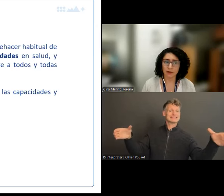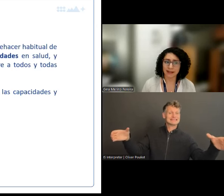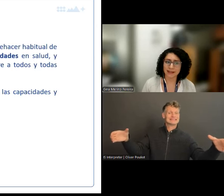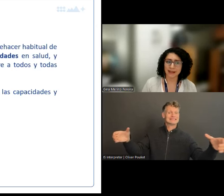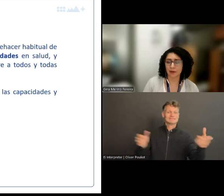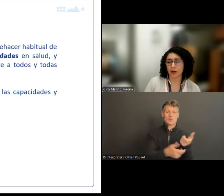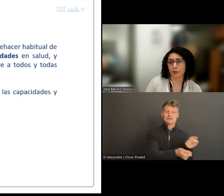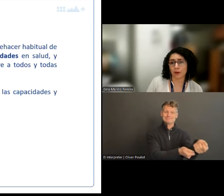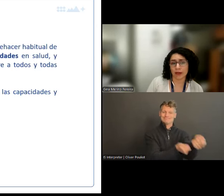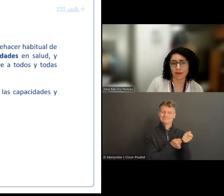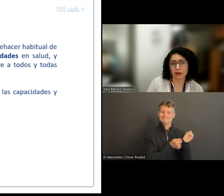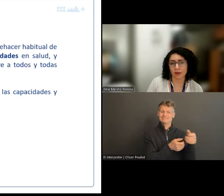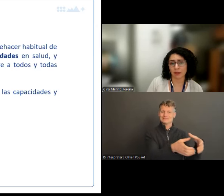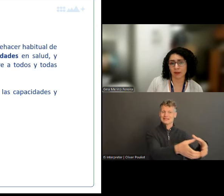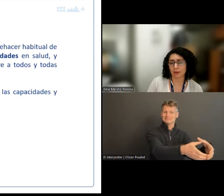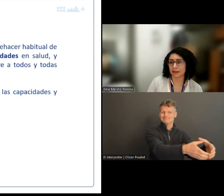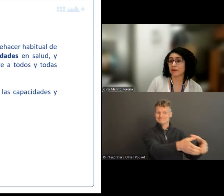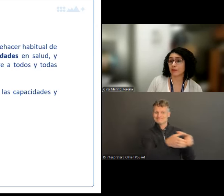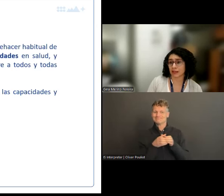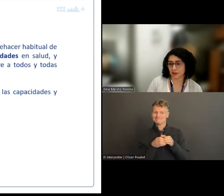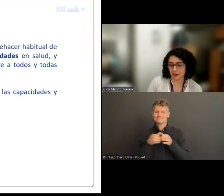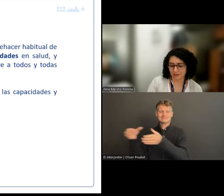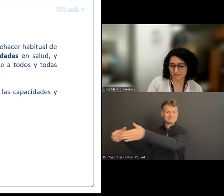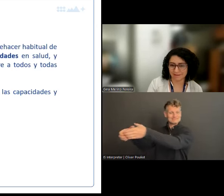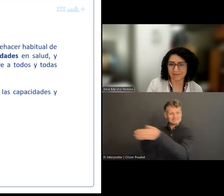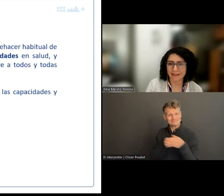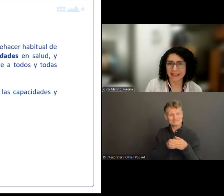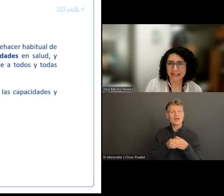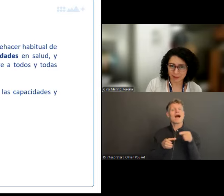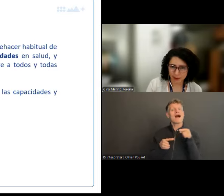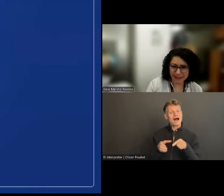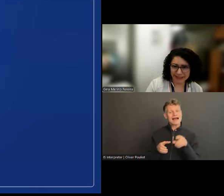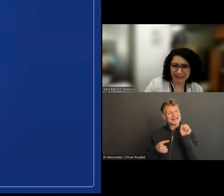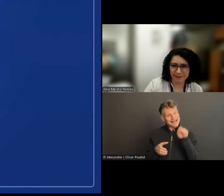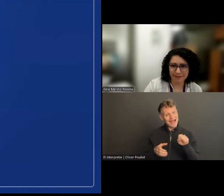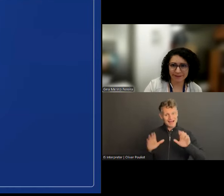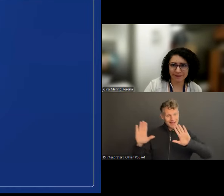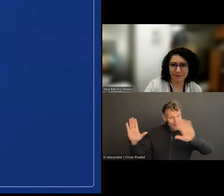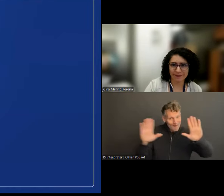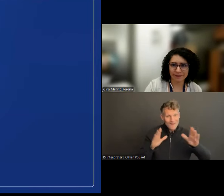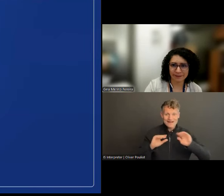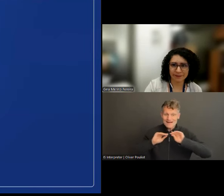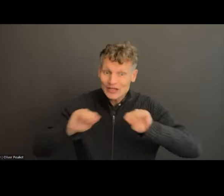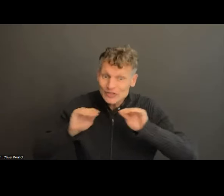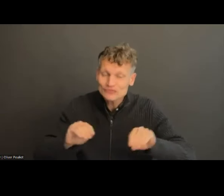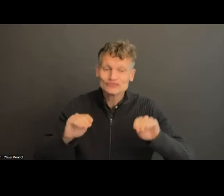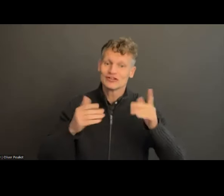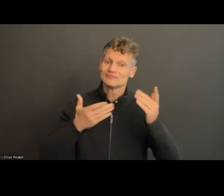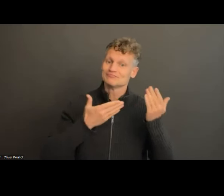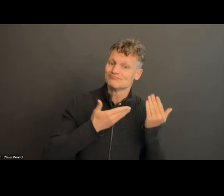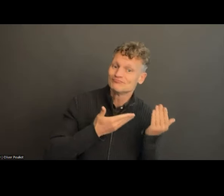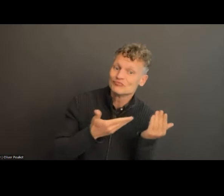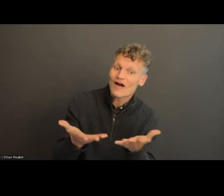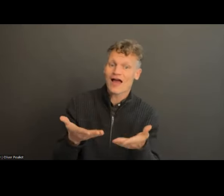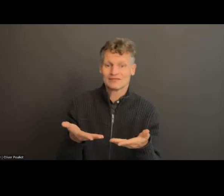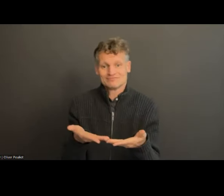this. We're going to have this program so that we can access these people, and it's going to strengthen the programs with the